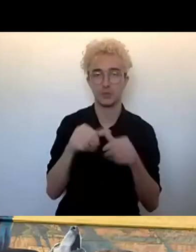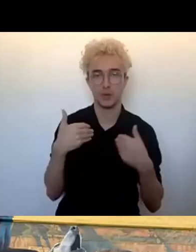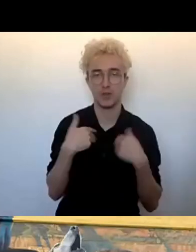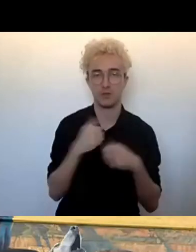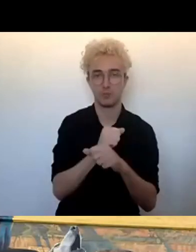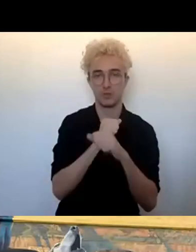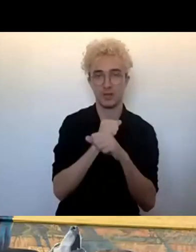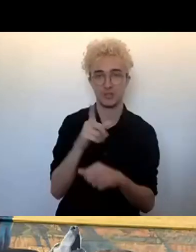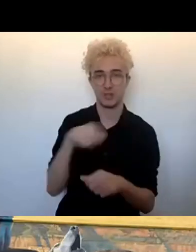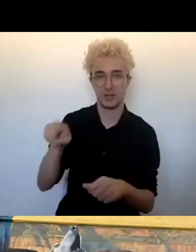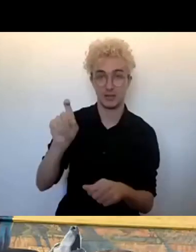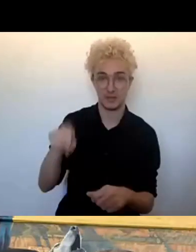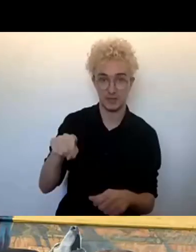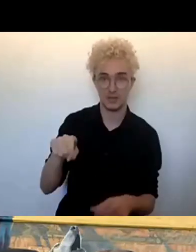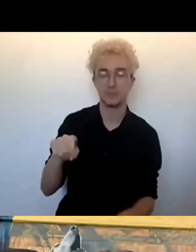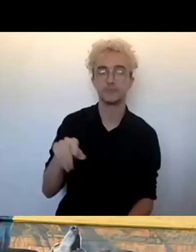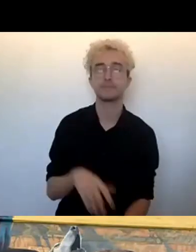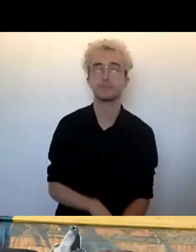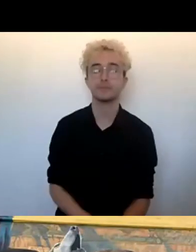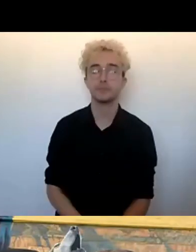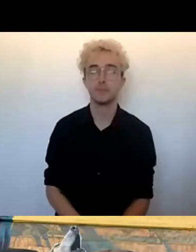being aware of